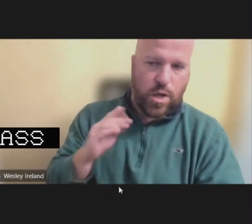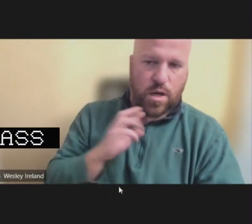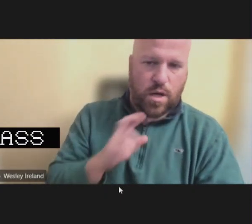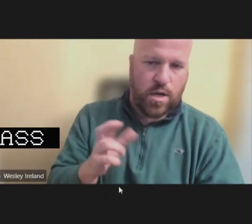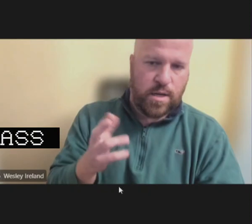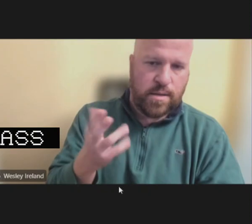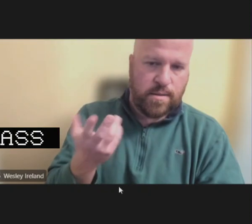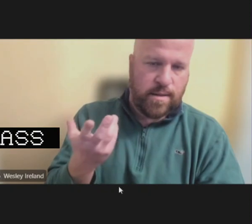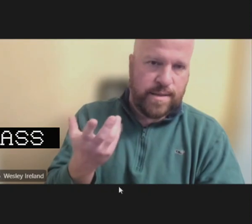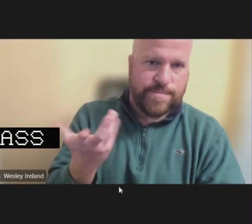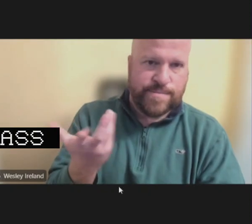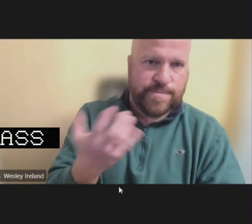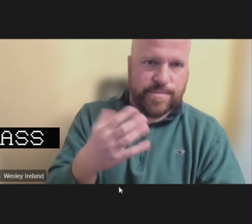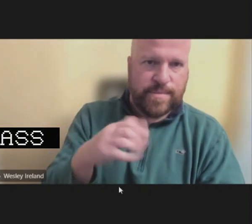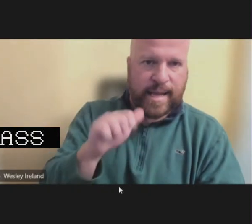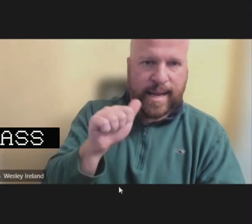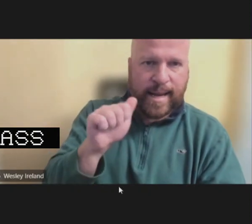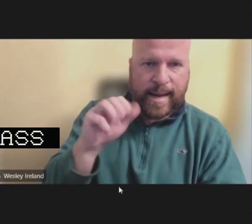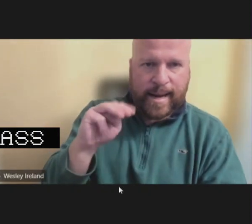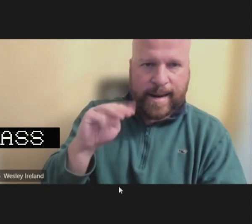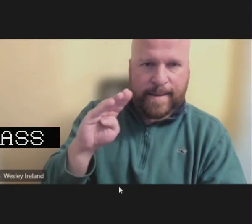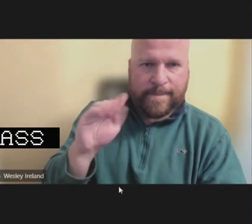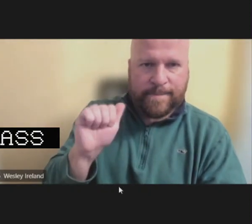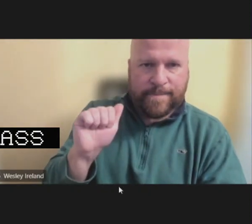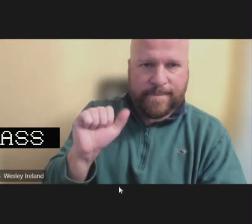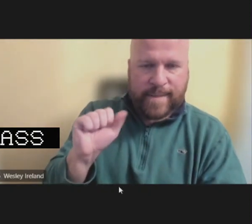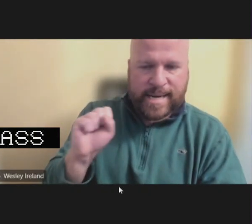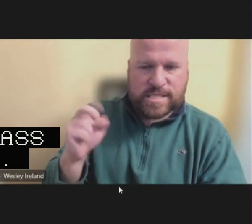Because as we all are ambassadors to